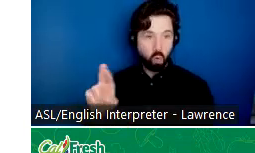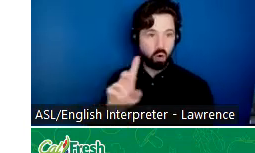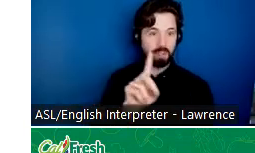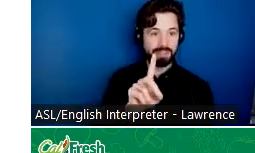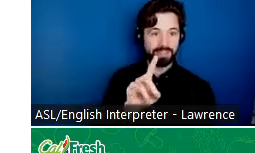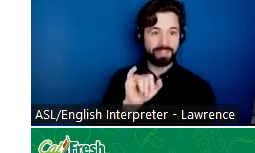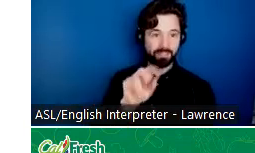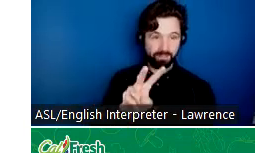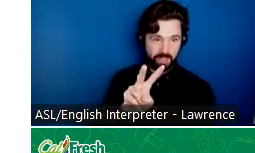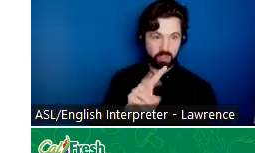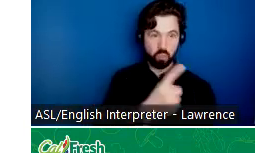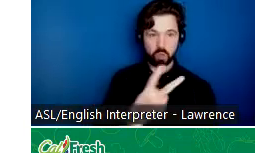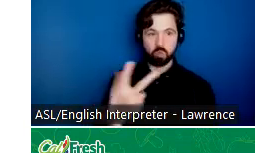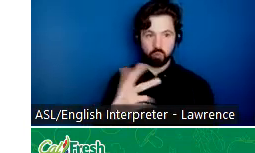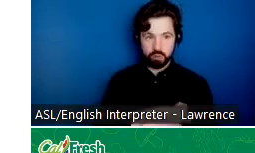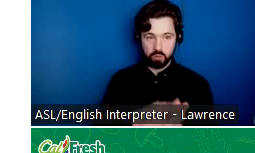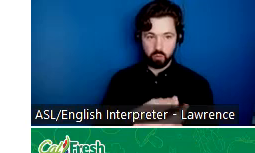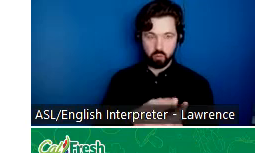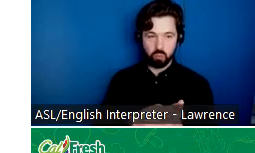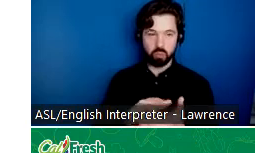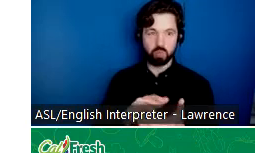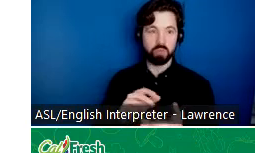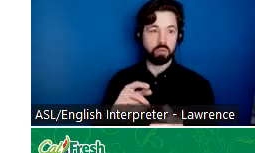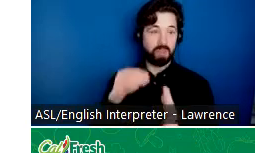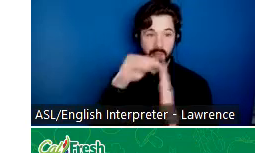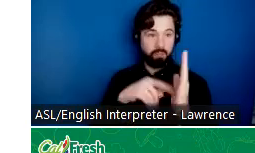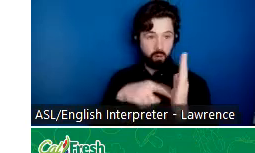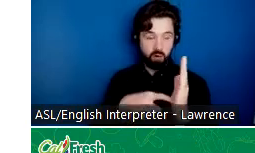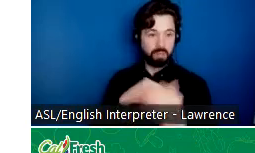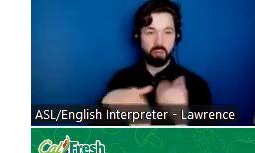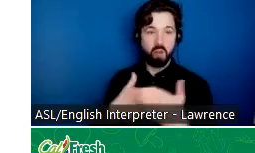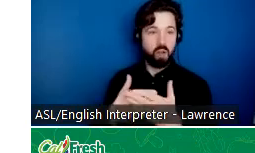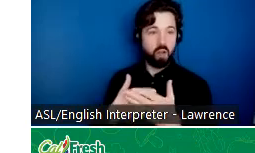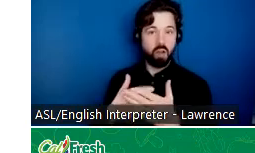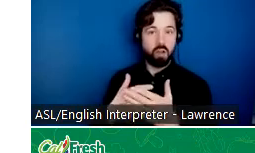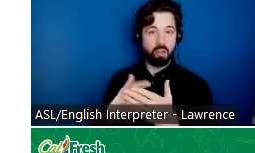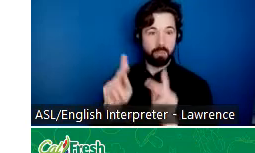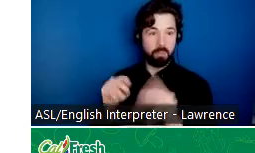about a household, such as names of all household members and income.